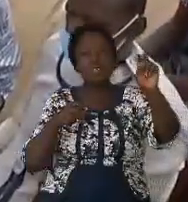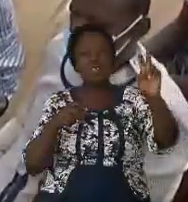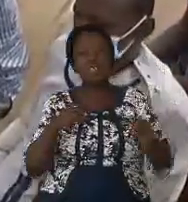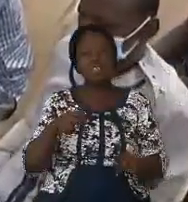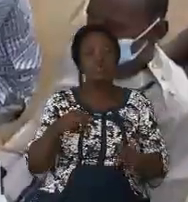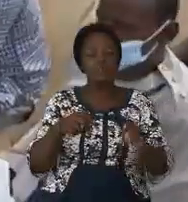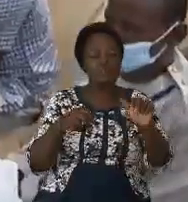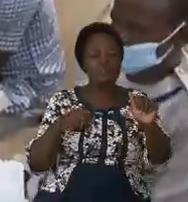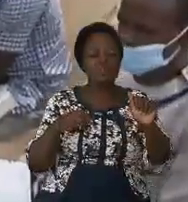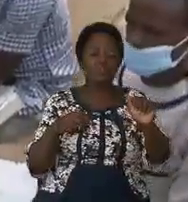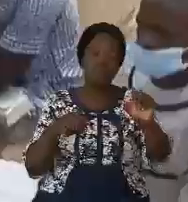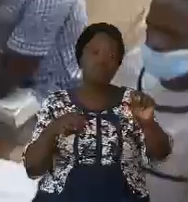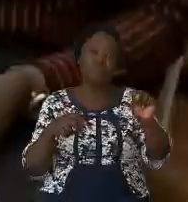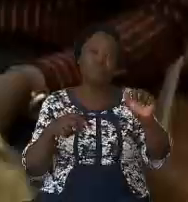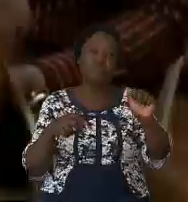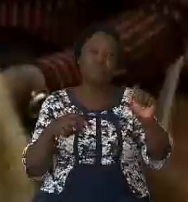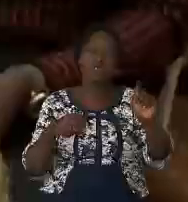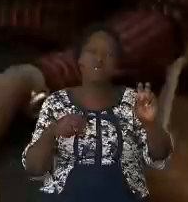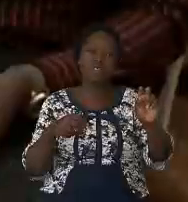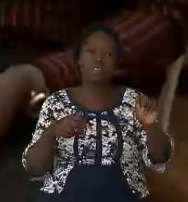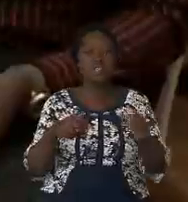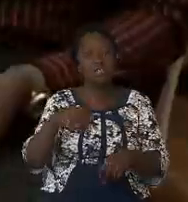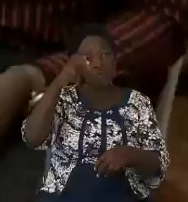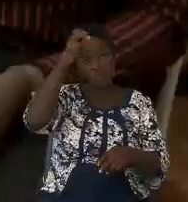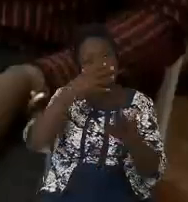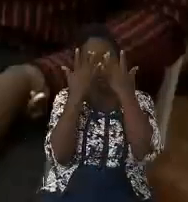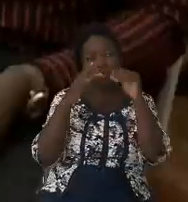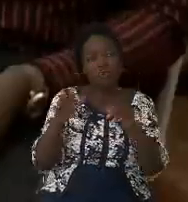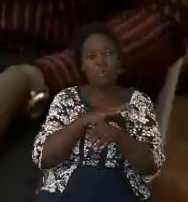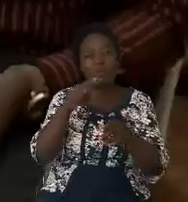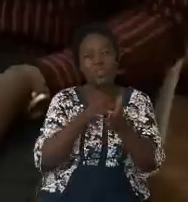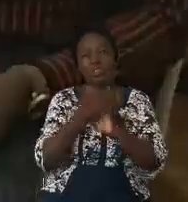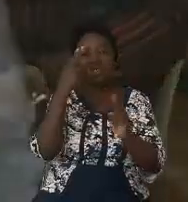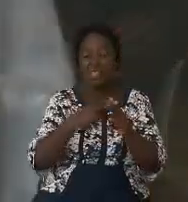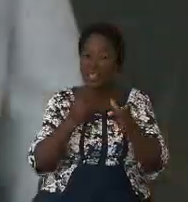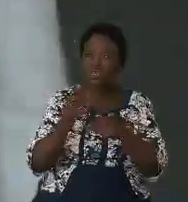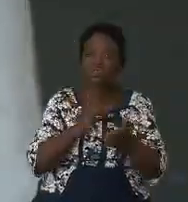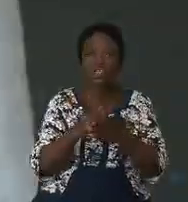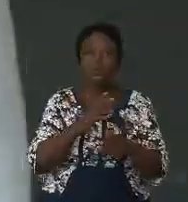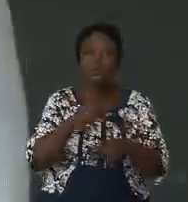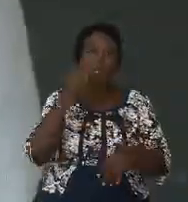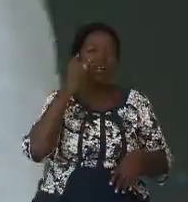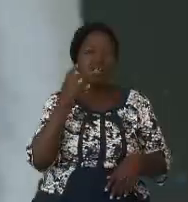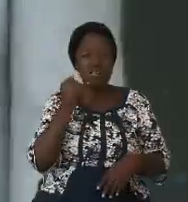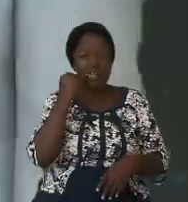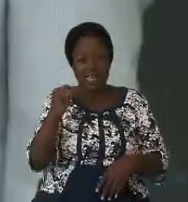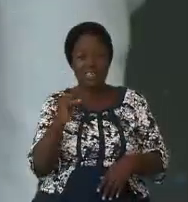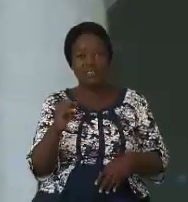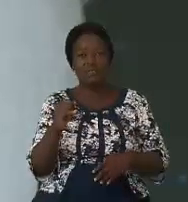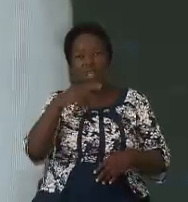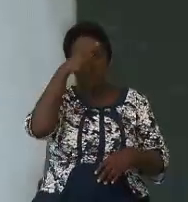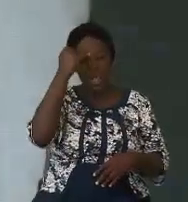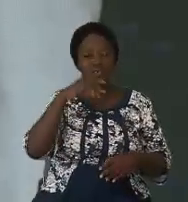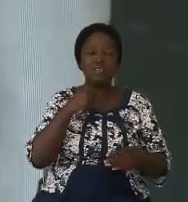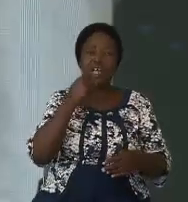Satan sorrowful about you. He'll put his finger of regret in his mouth. Had I